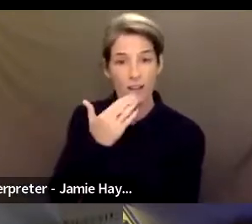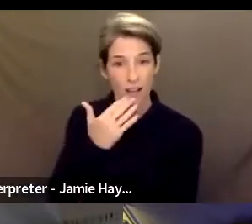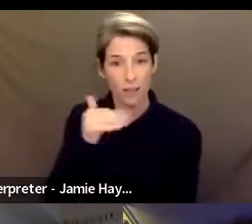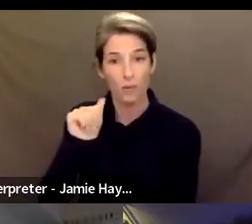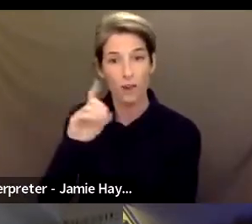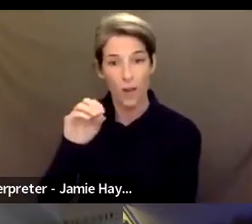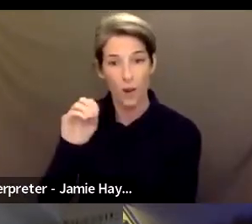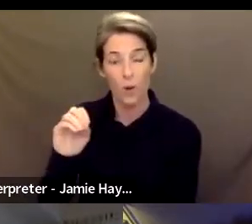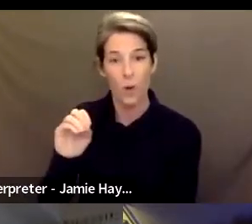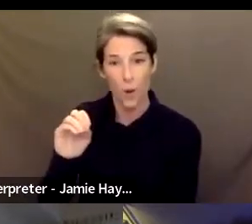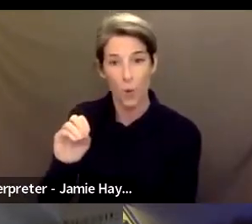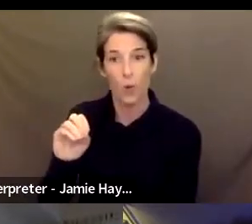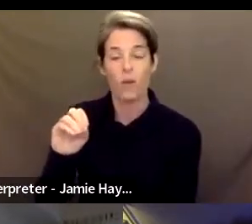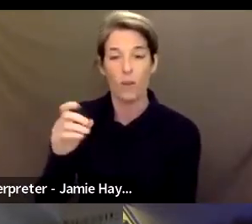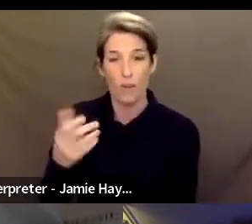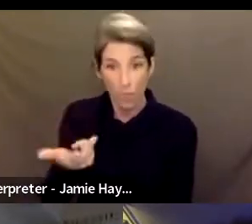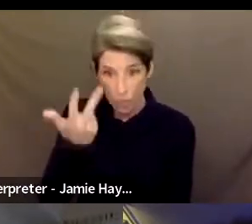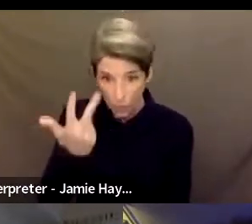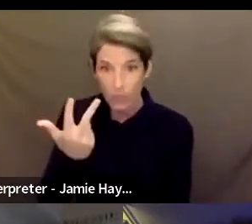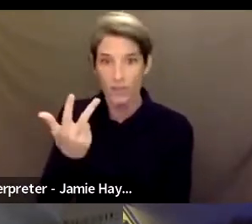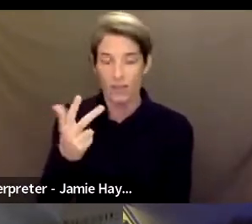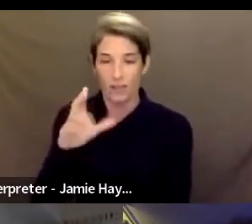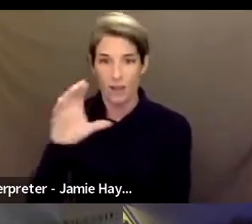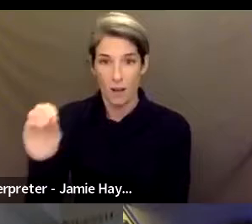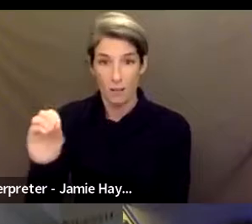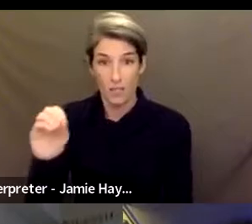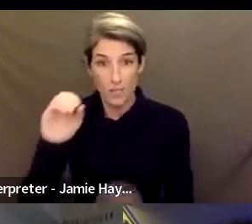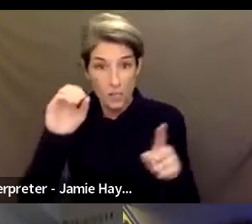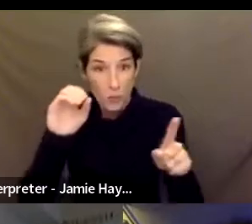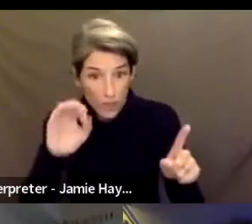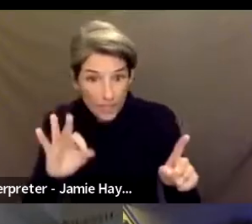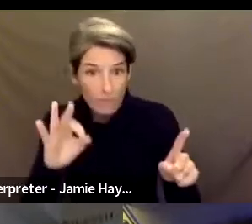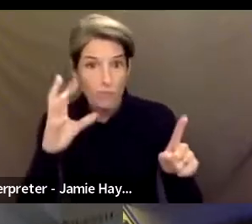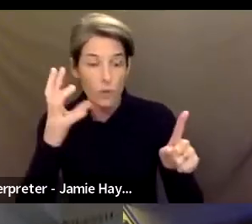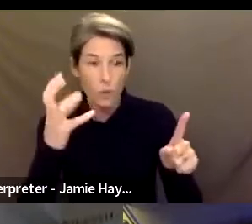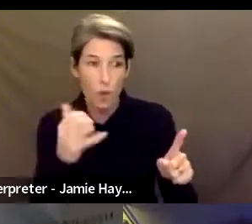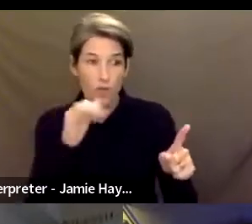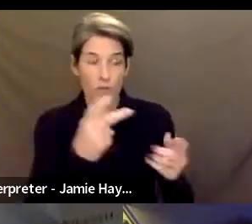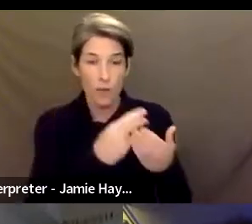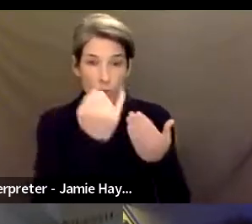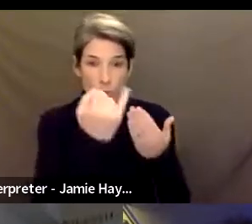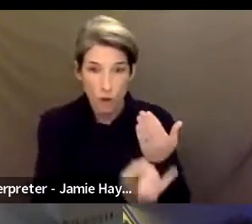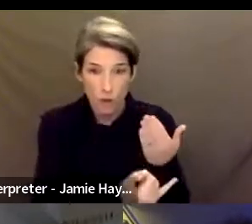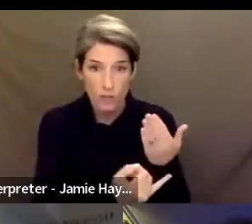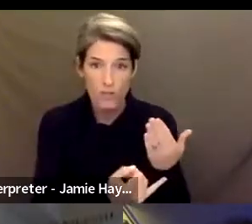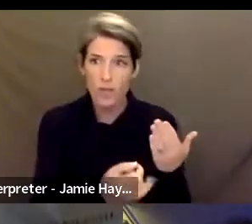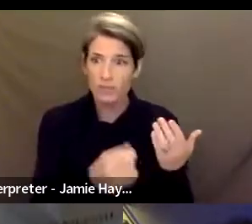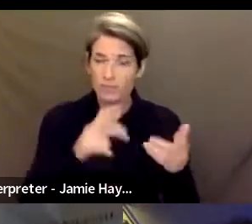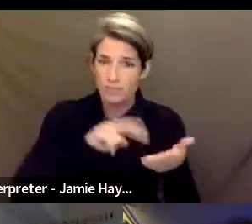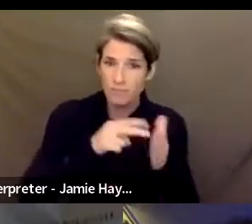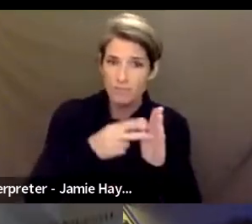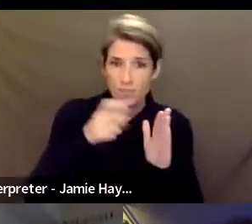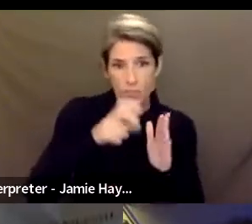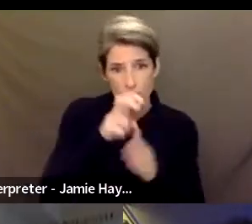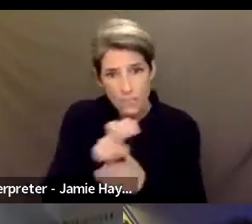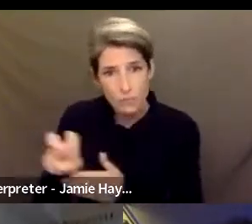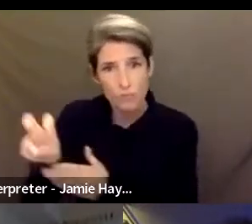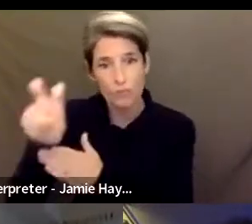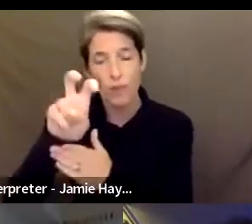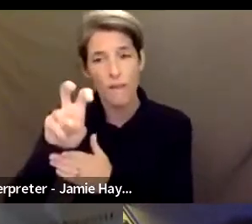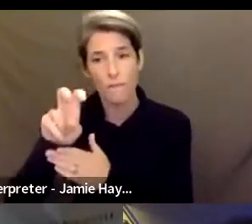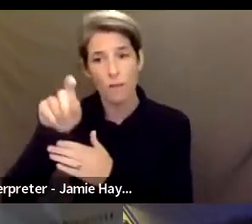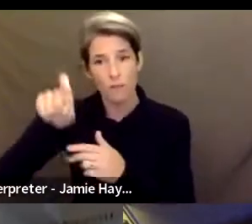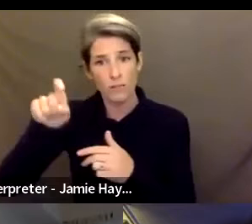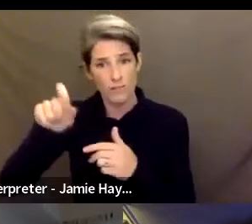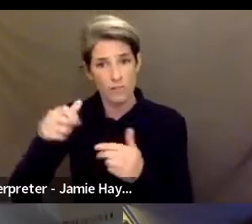if you want to do this thing, that's going to mean travel, that's going to mean hotel, but that's also going to mean like taking apart